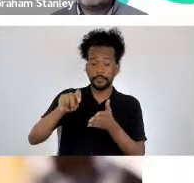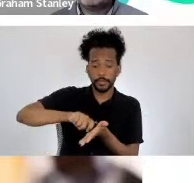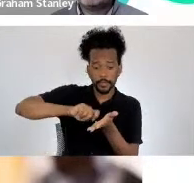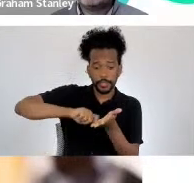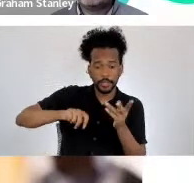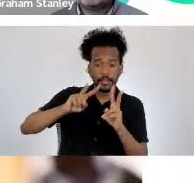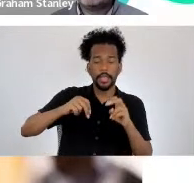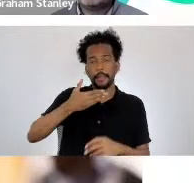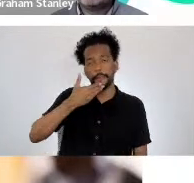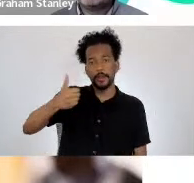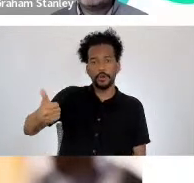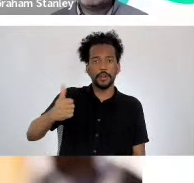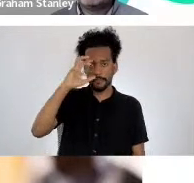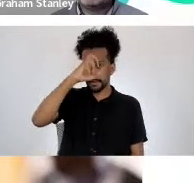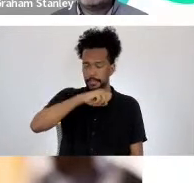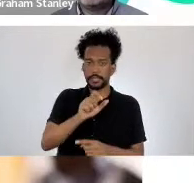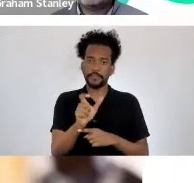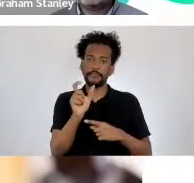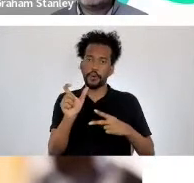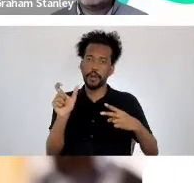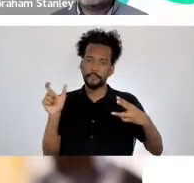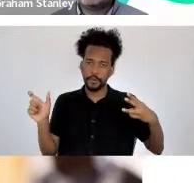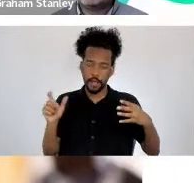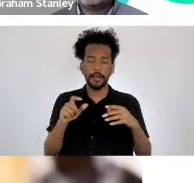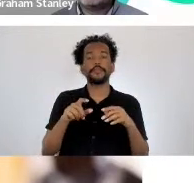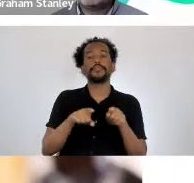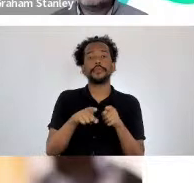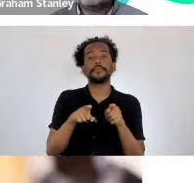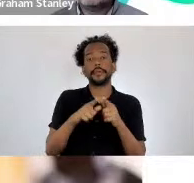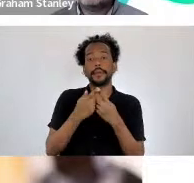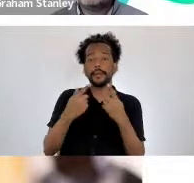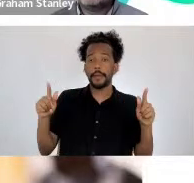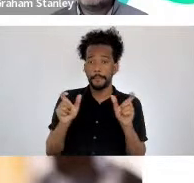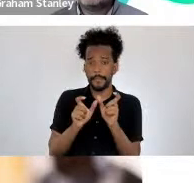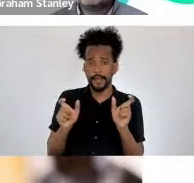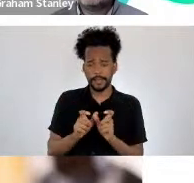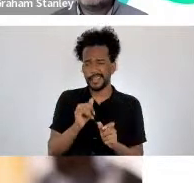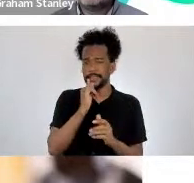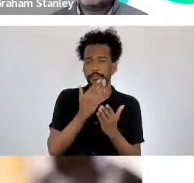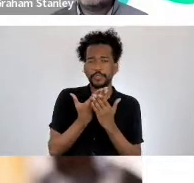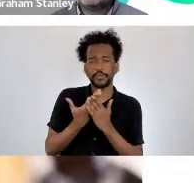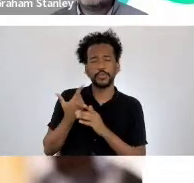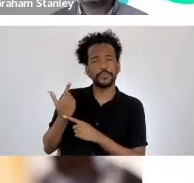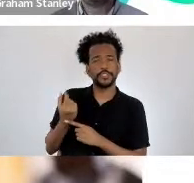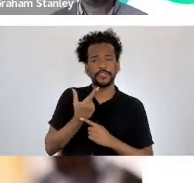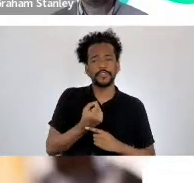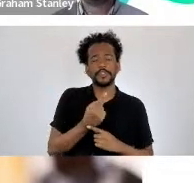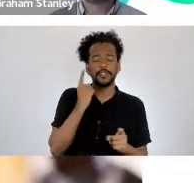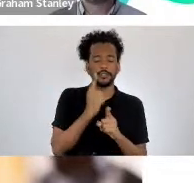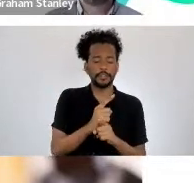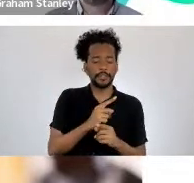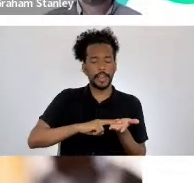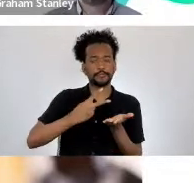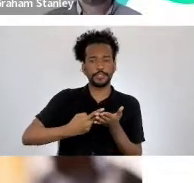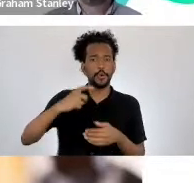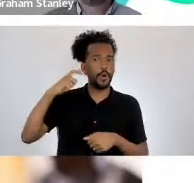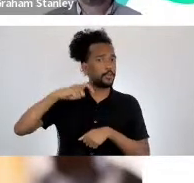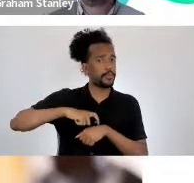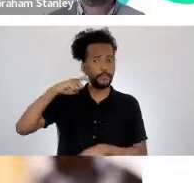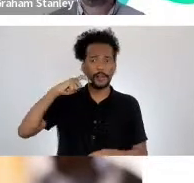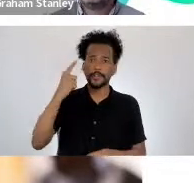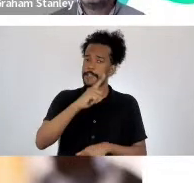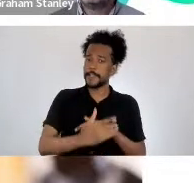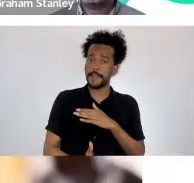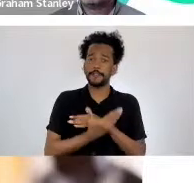for instance, there was a 2020 study that found that access to neural machine translation helped learners with their vocabulary